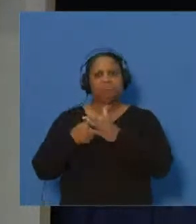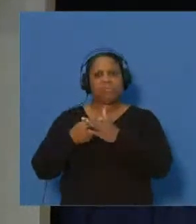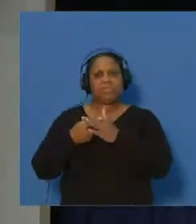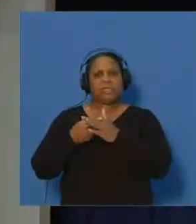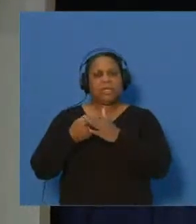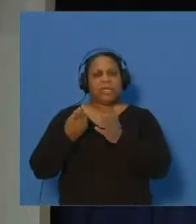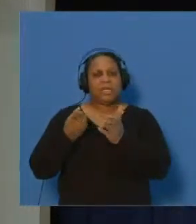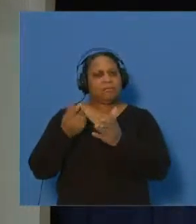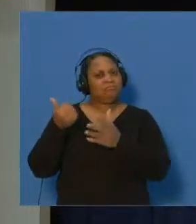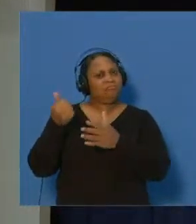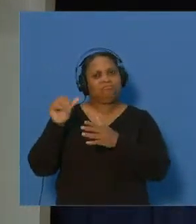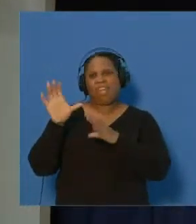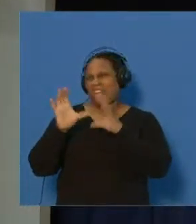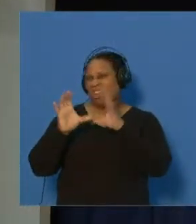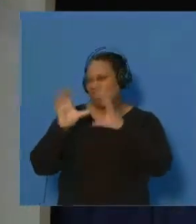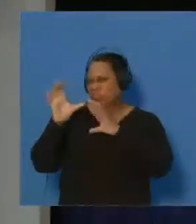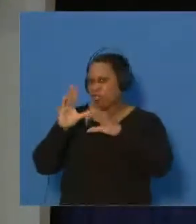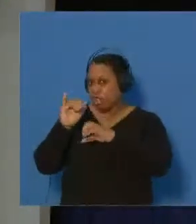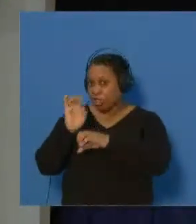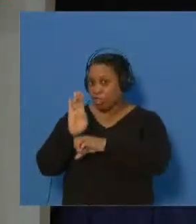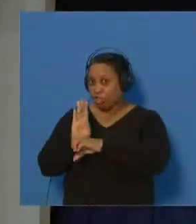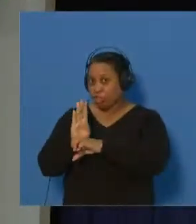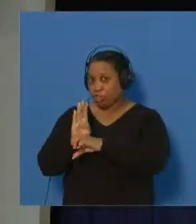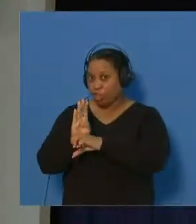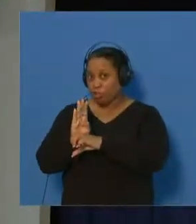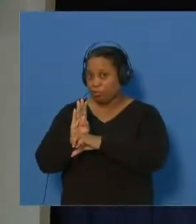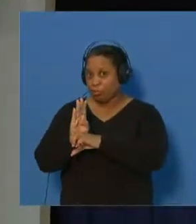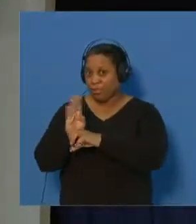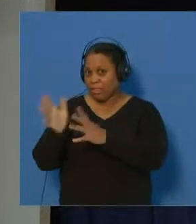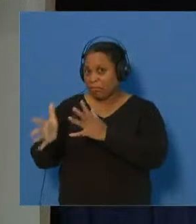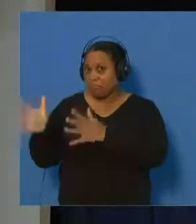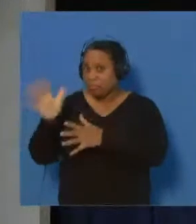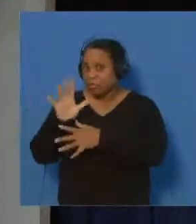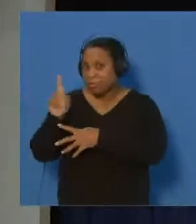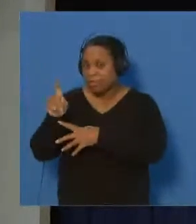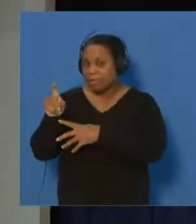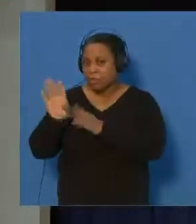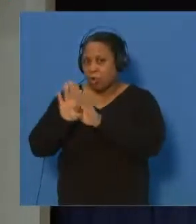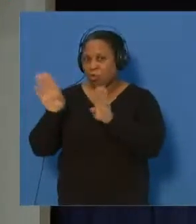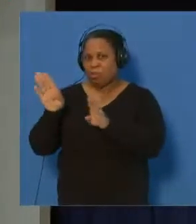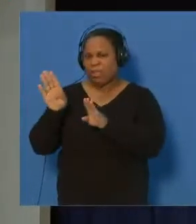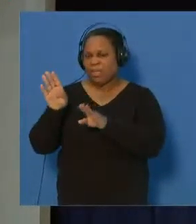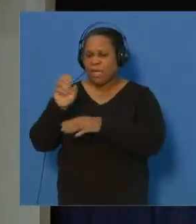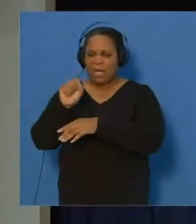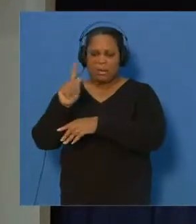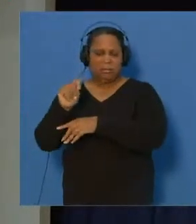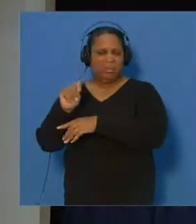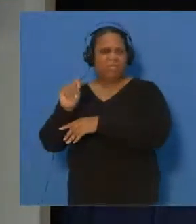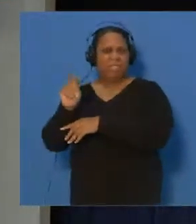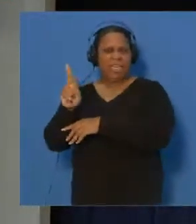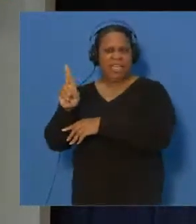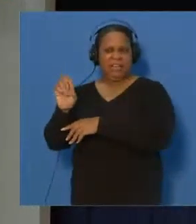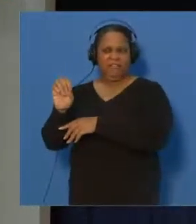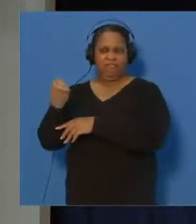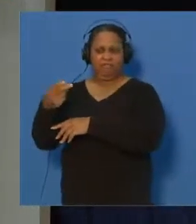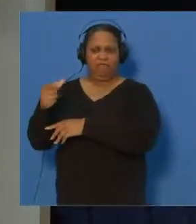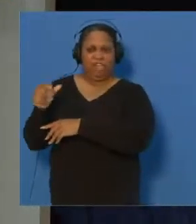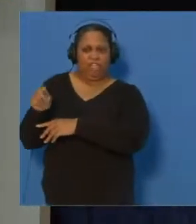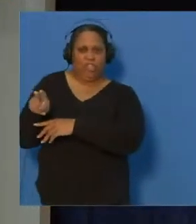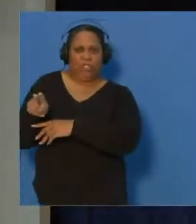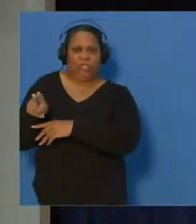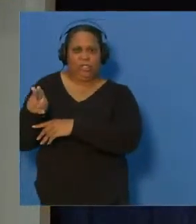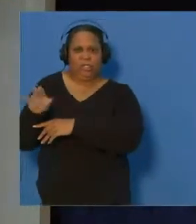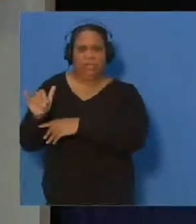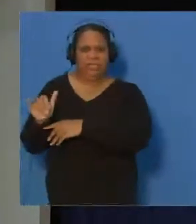there construction jobs out there that are priorities to reopen? St. Regis, for example, is one in particular our friends in St.